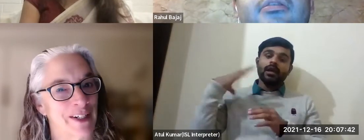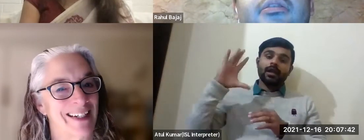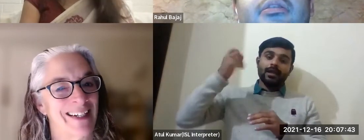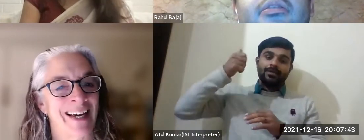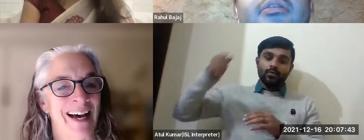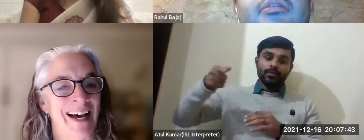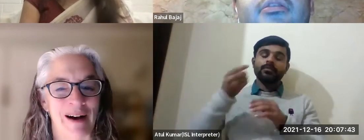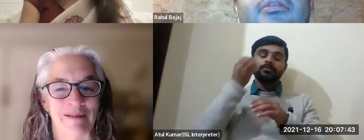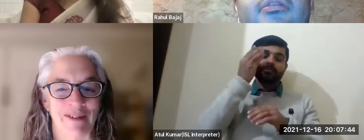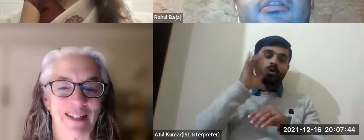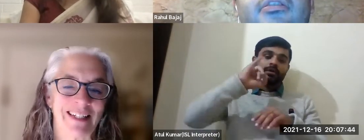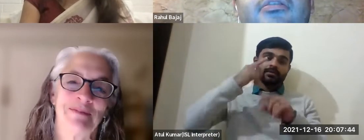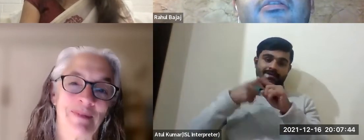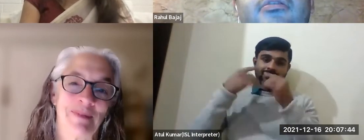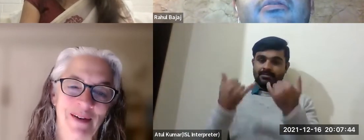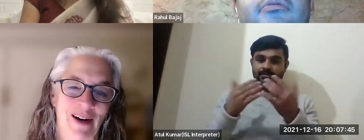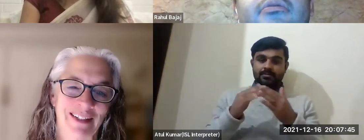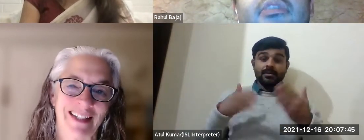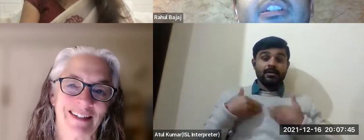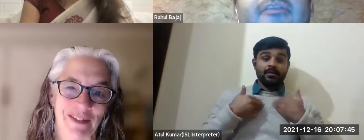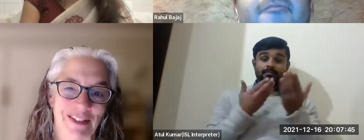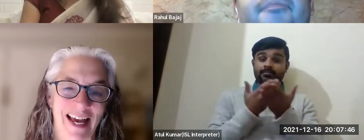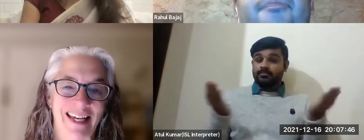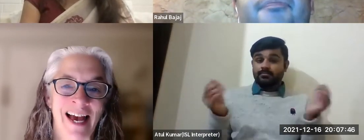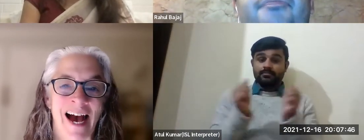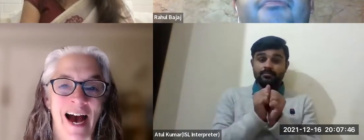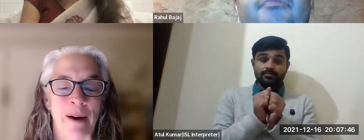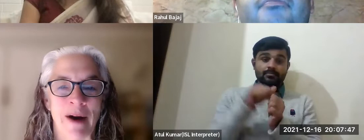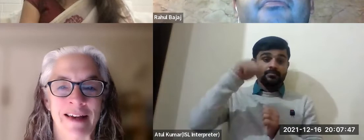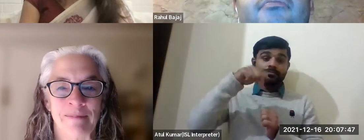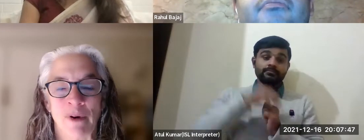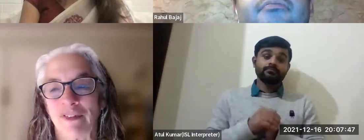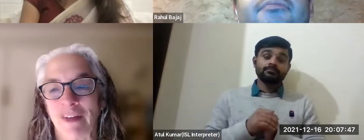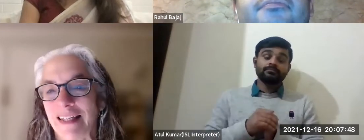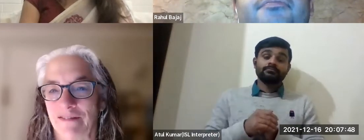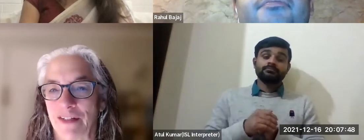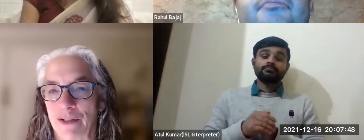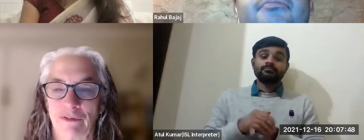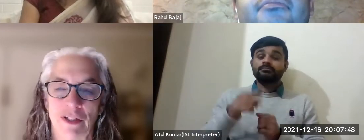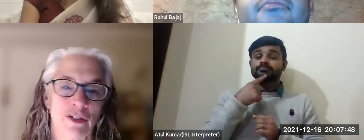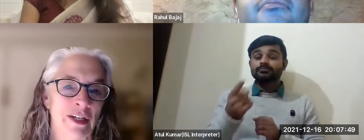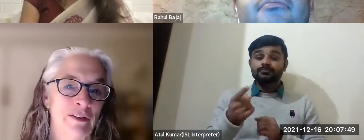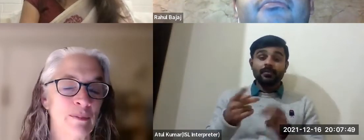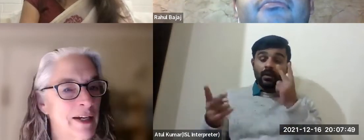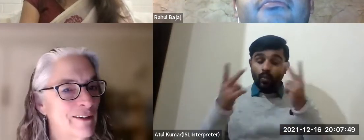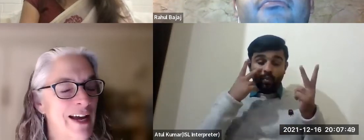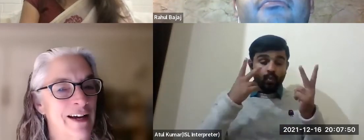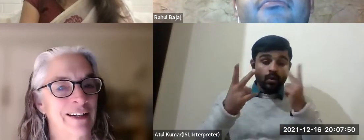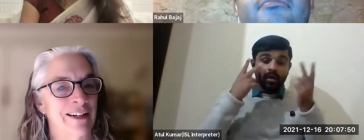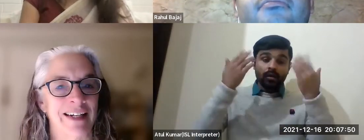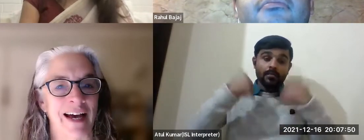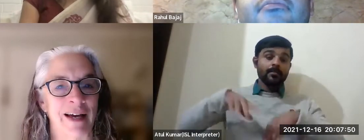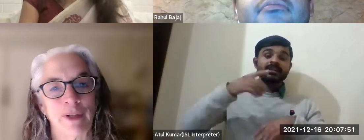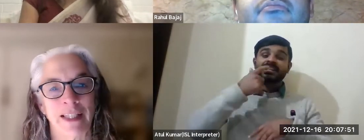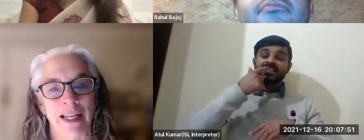in the morning. I'm very glad to be with you all at the end of your day. My most salient visual feature is my gray